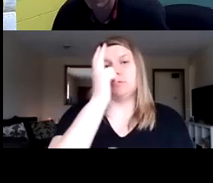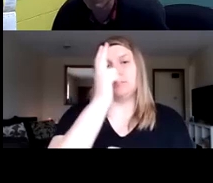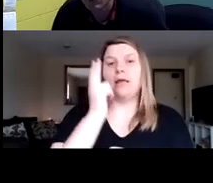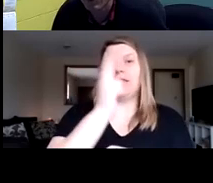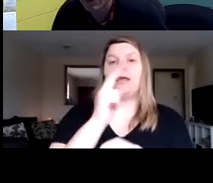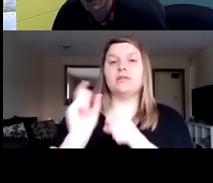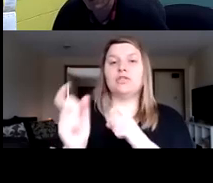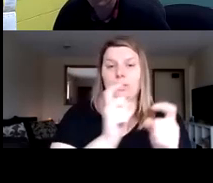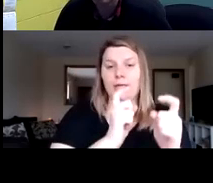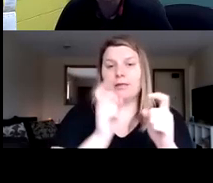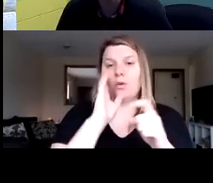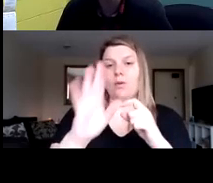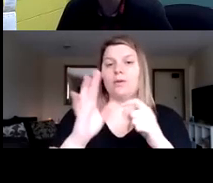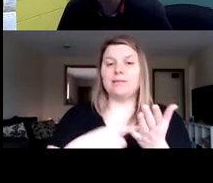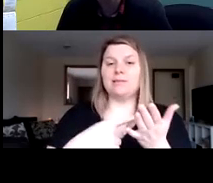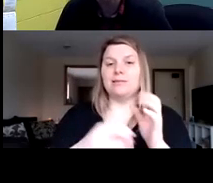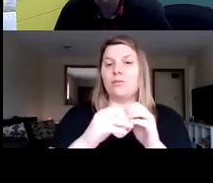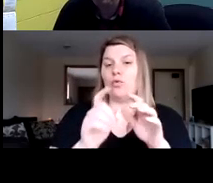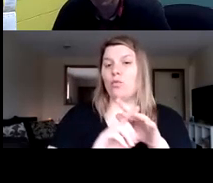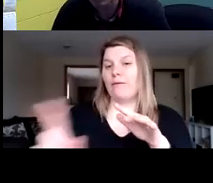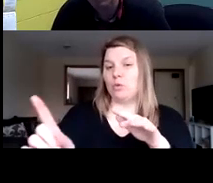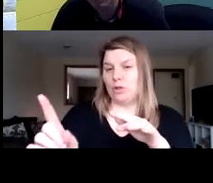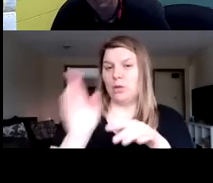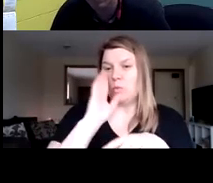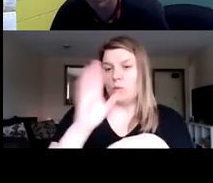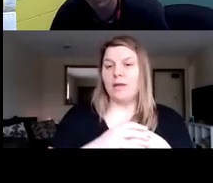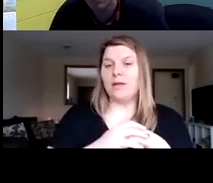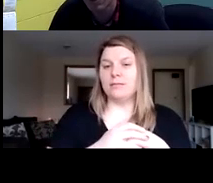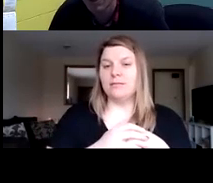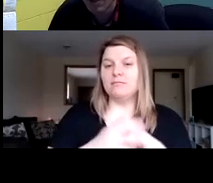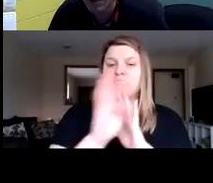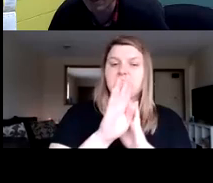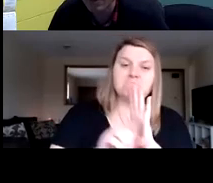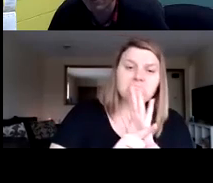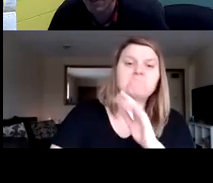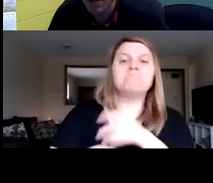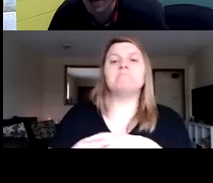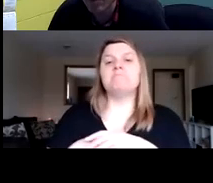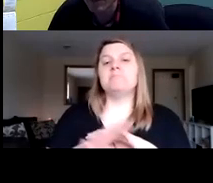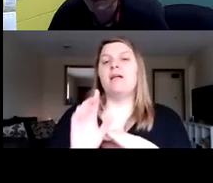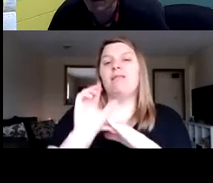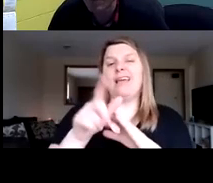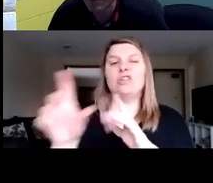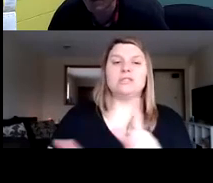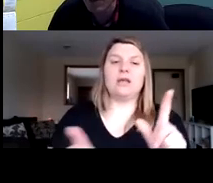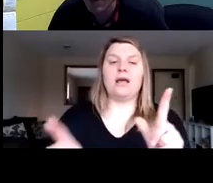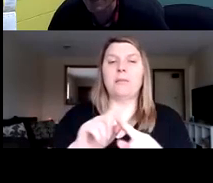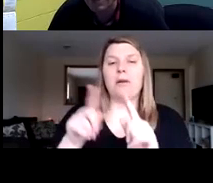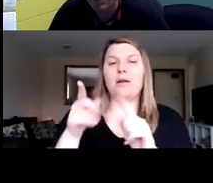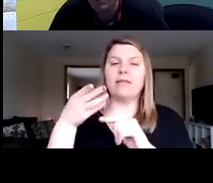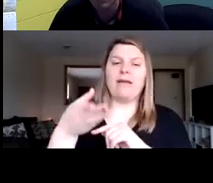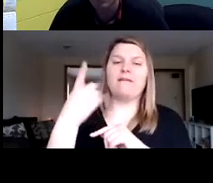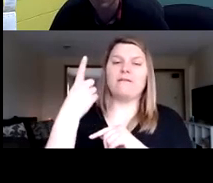into the refugee kind of demography in a later slide. But I was there for about